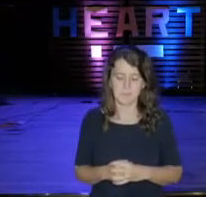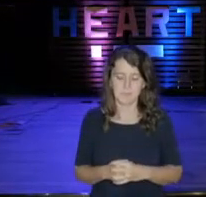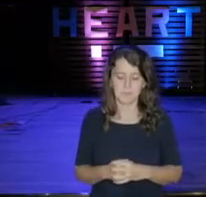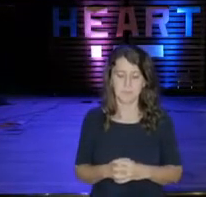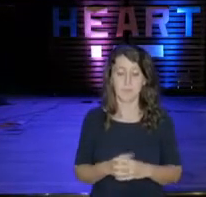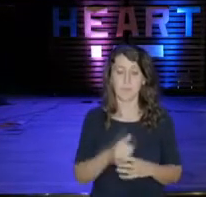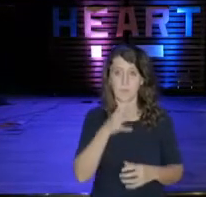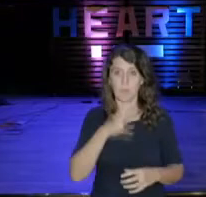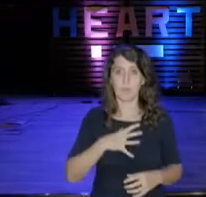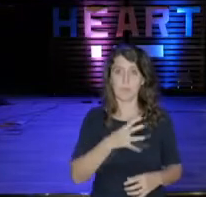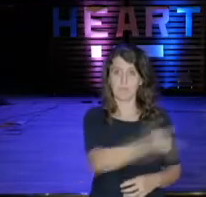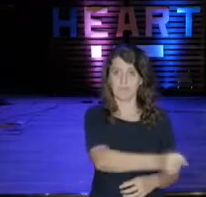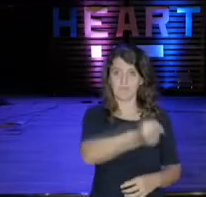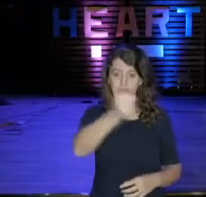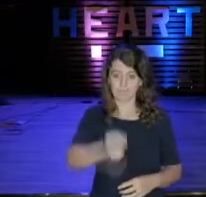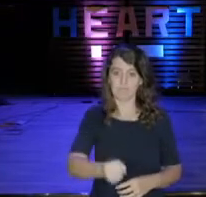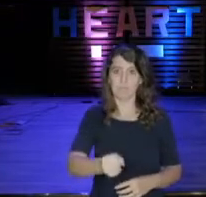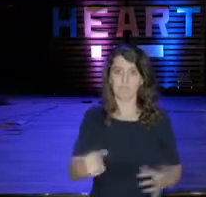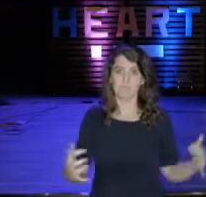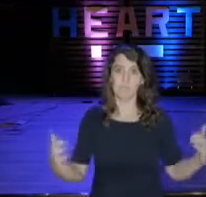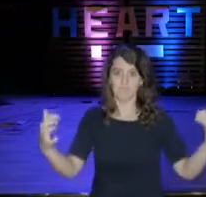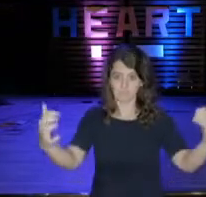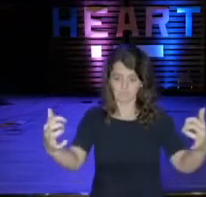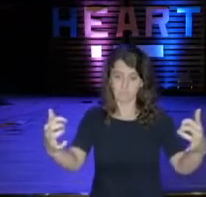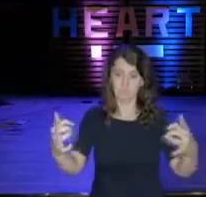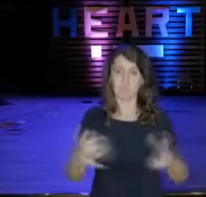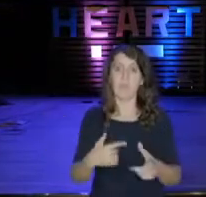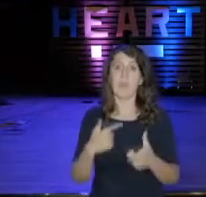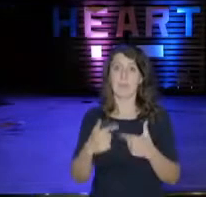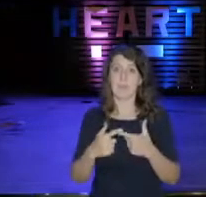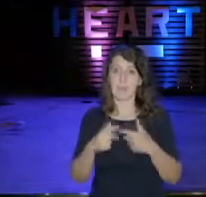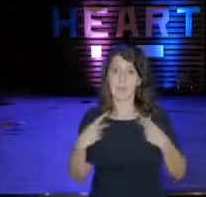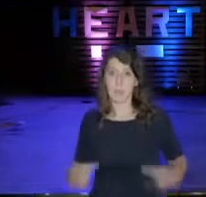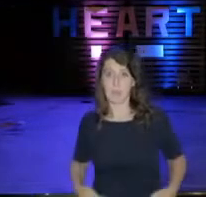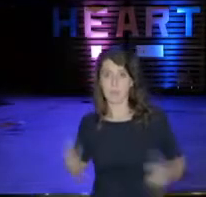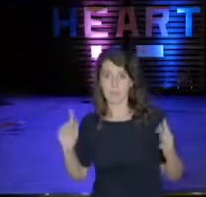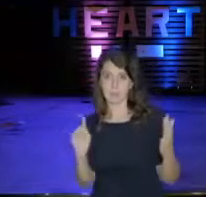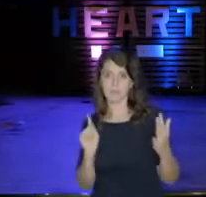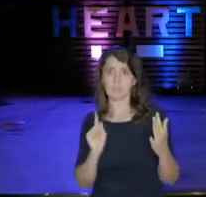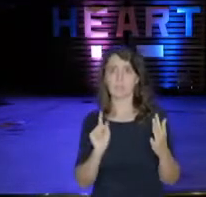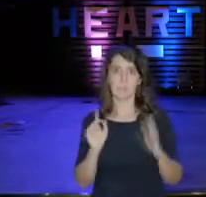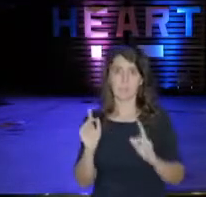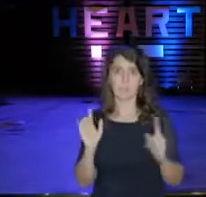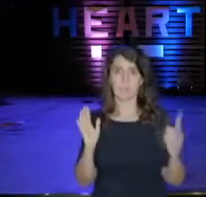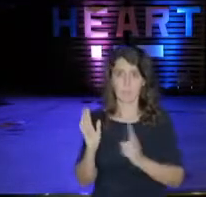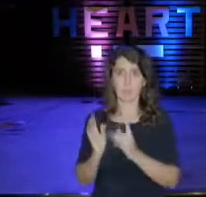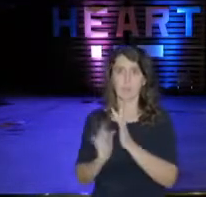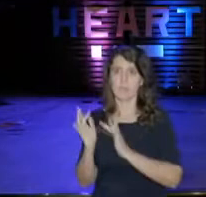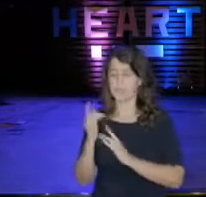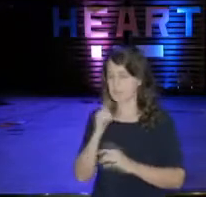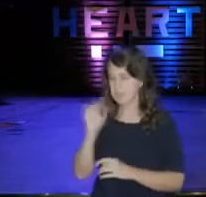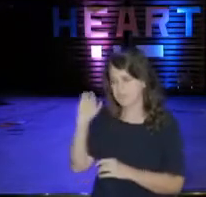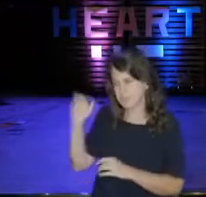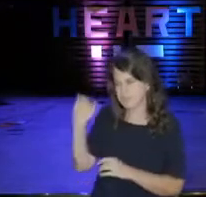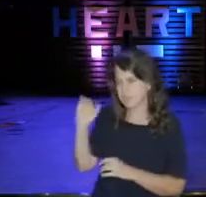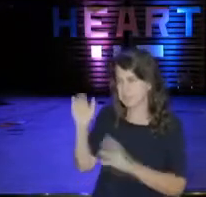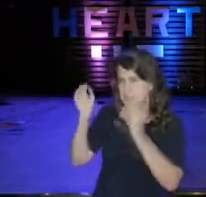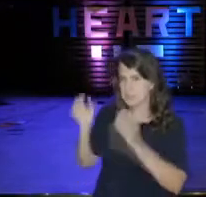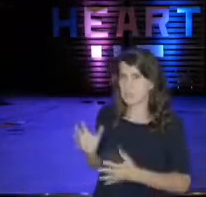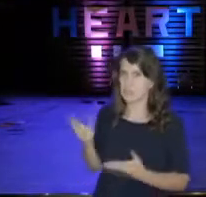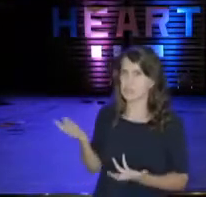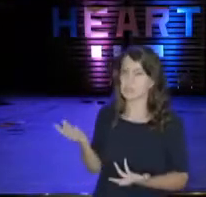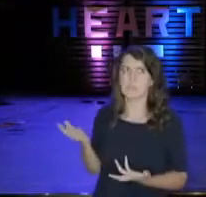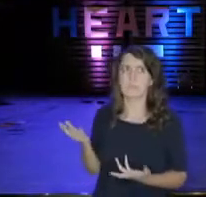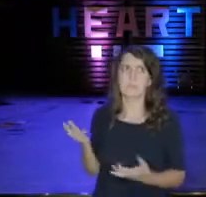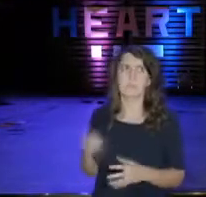and they put her in front of the crowd, and then they approach Jesus, and they say, "Teacher." Right? They